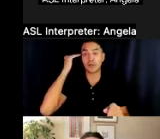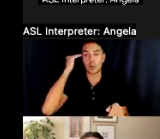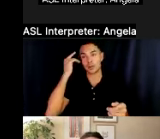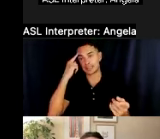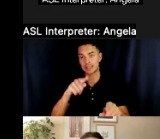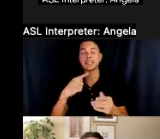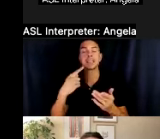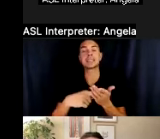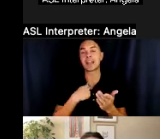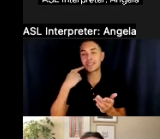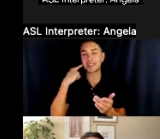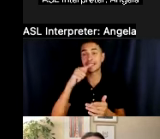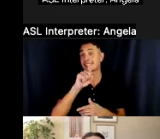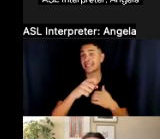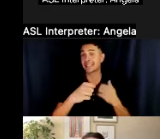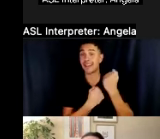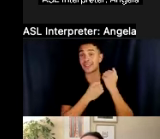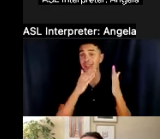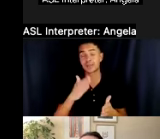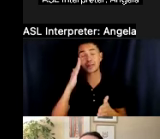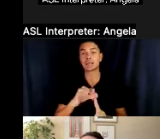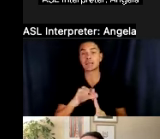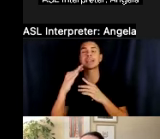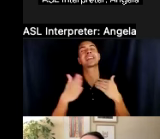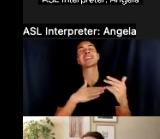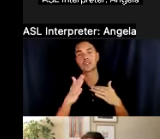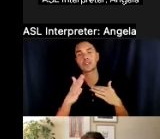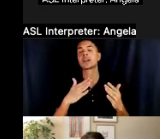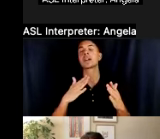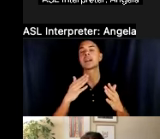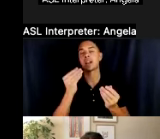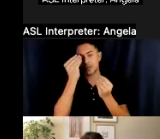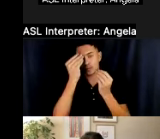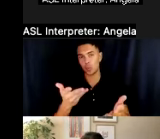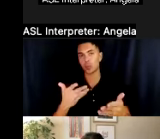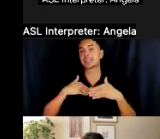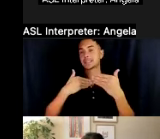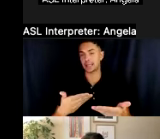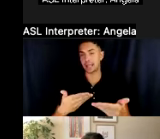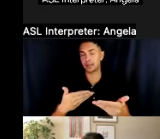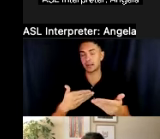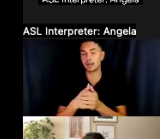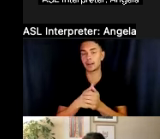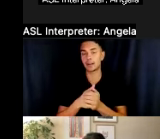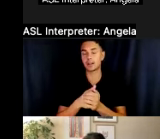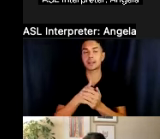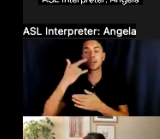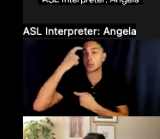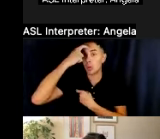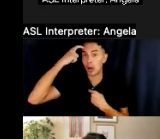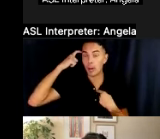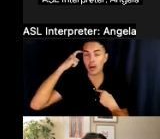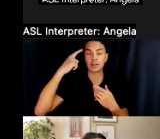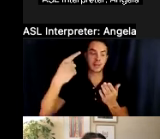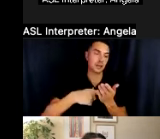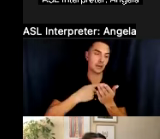I think that they do need an advocate, because especially even though there is informed consent, but they're the trauma, and